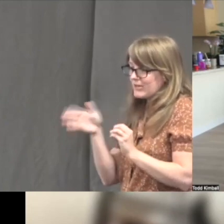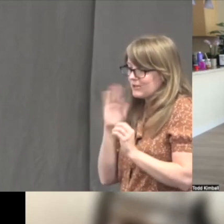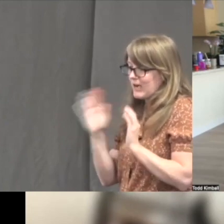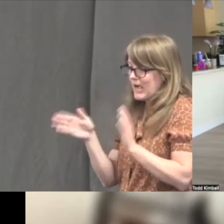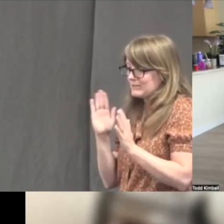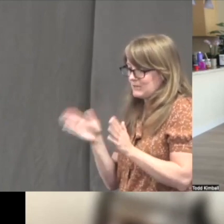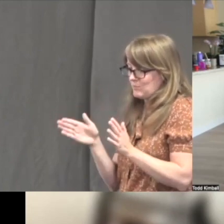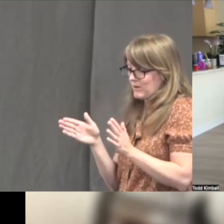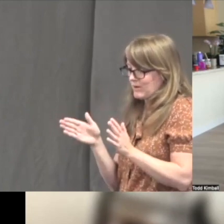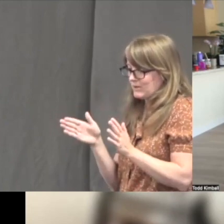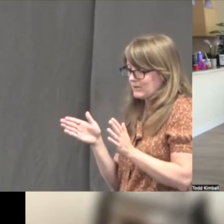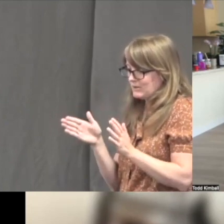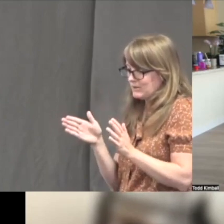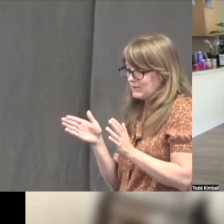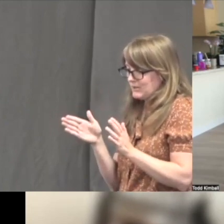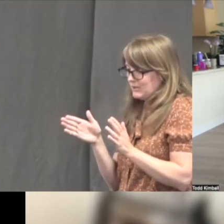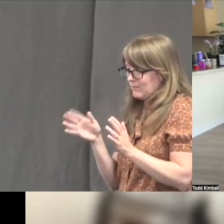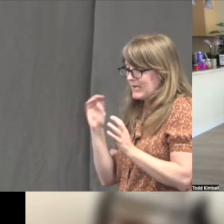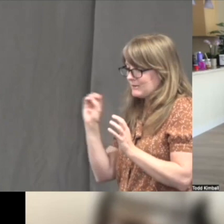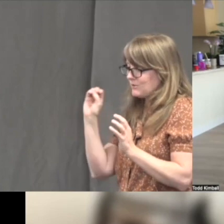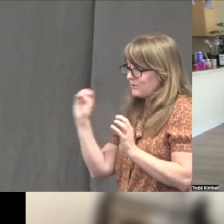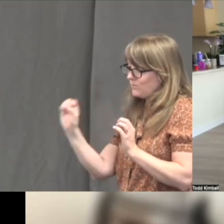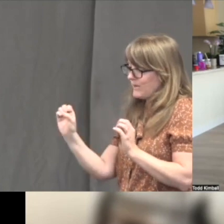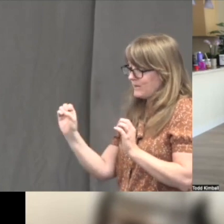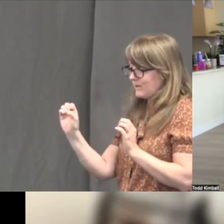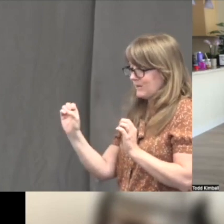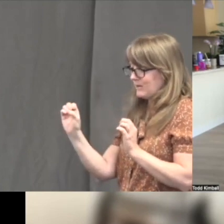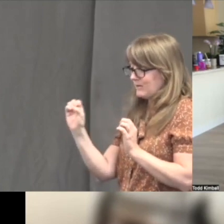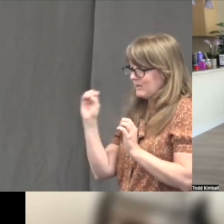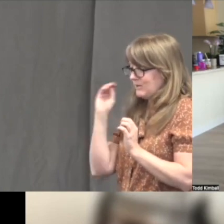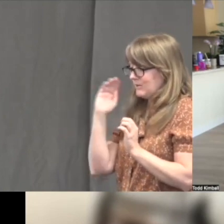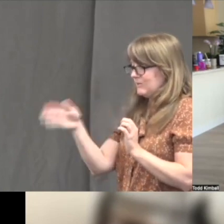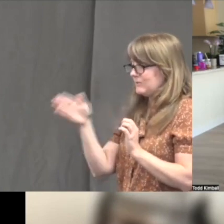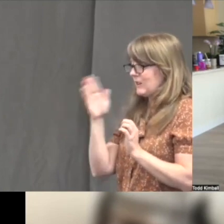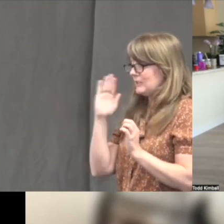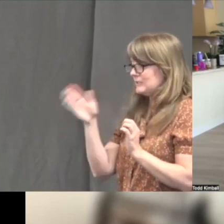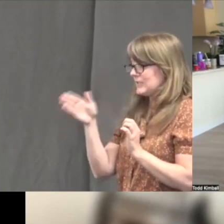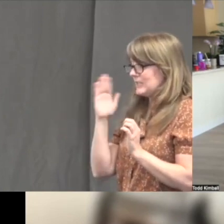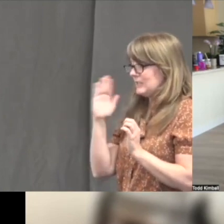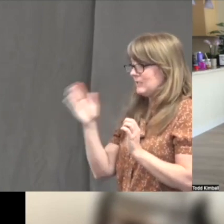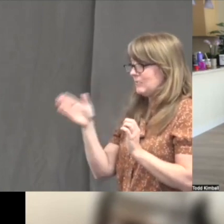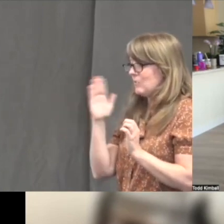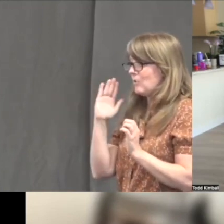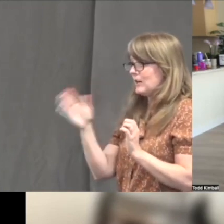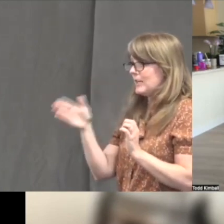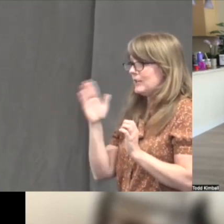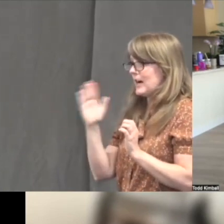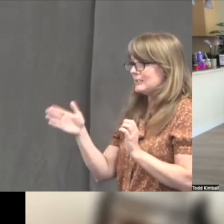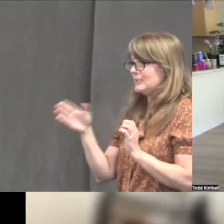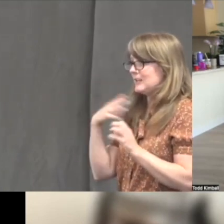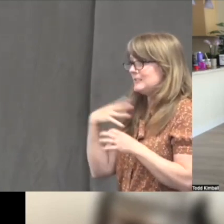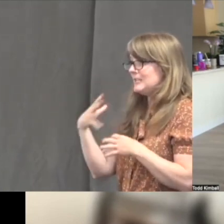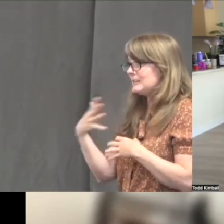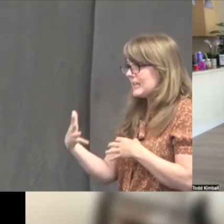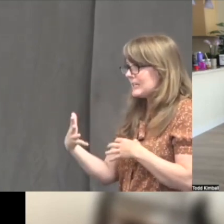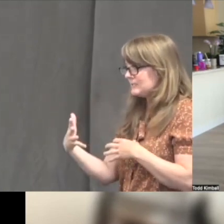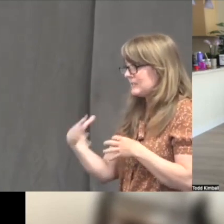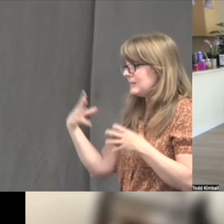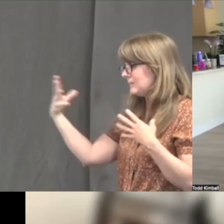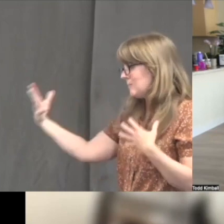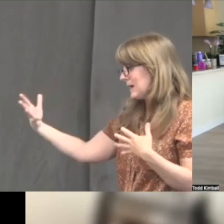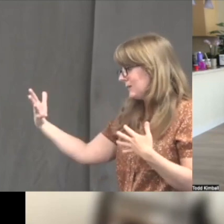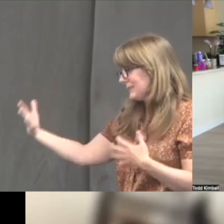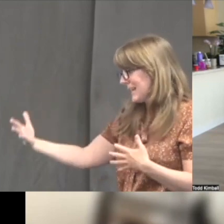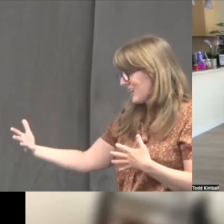start interacting more, right? So the winner starts getting more interactive because he thinks that